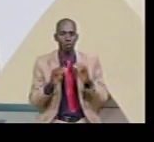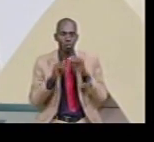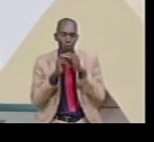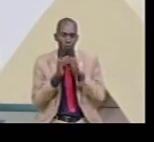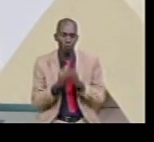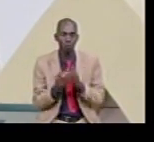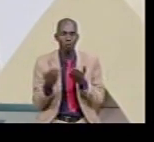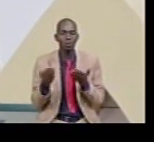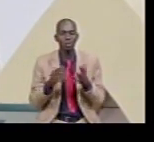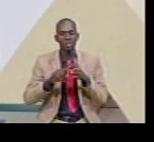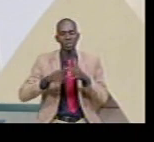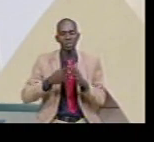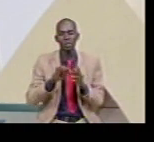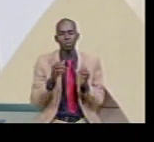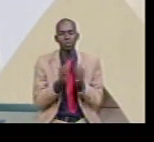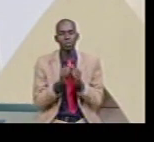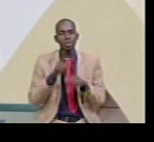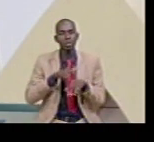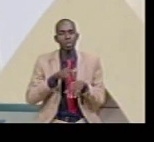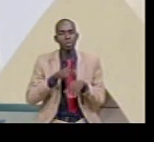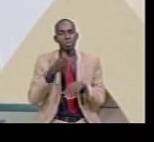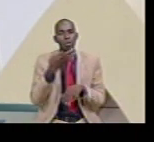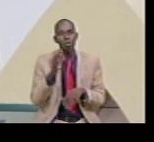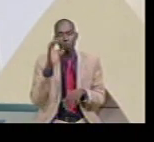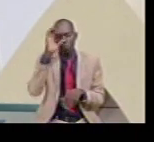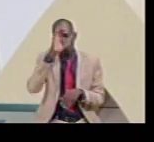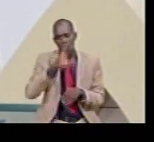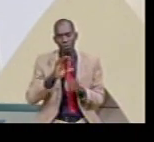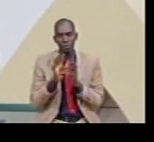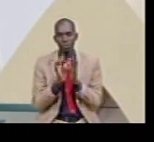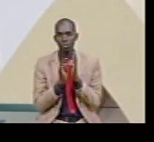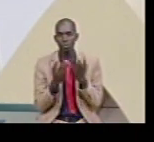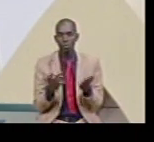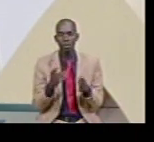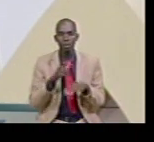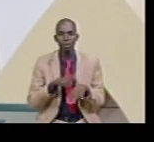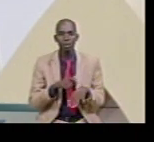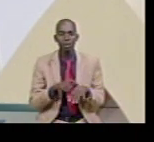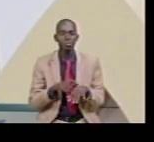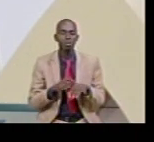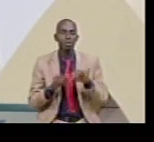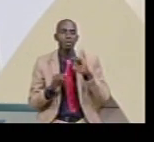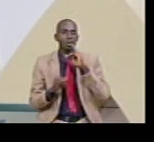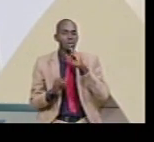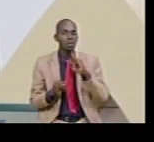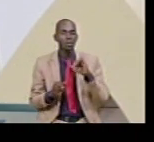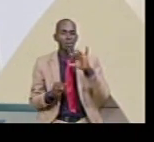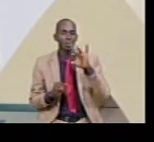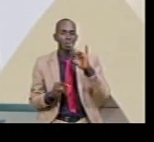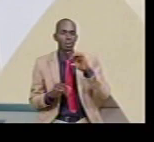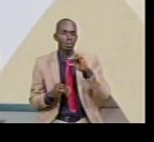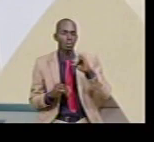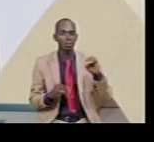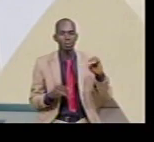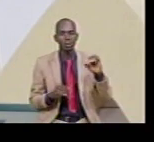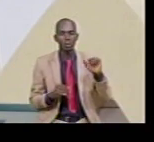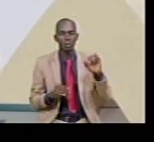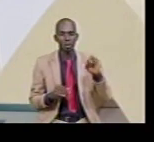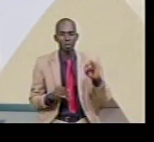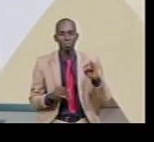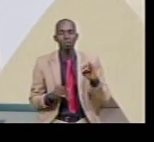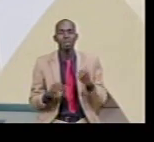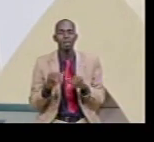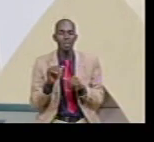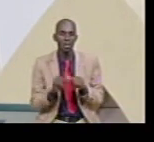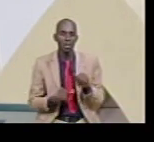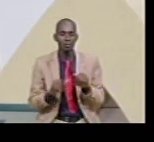scripture. And the time is 8 a.m. every Sunday. And every Sunday